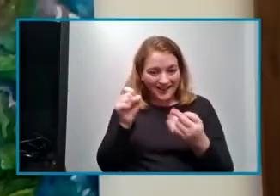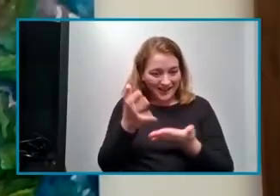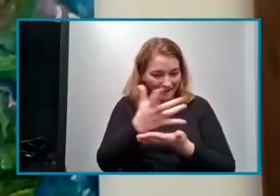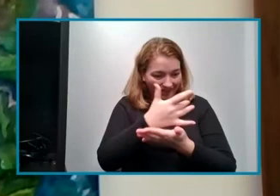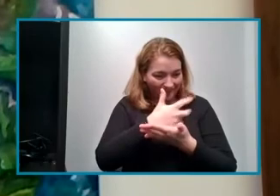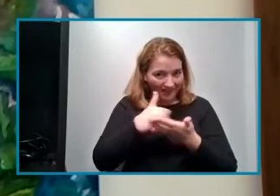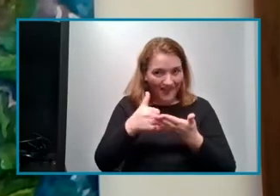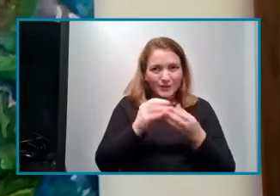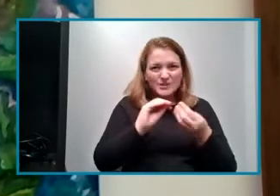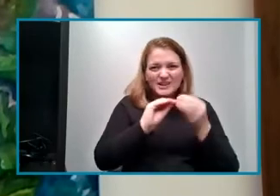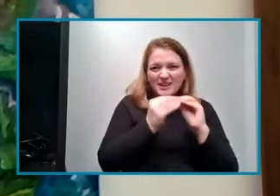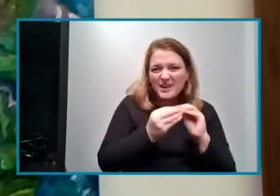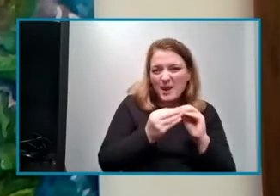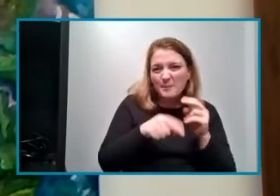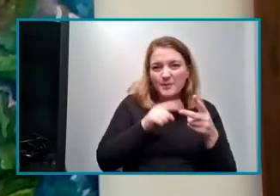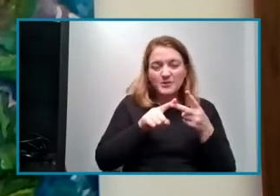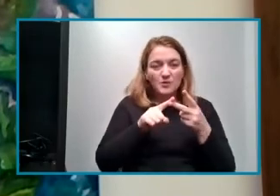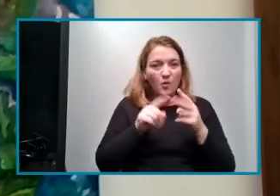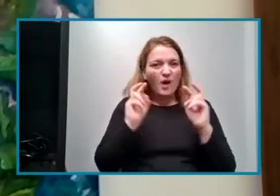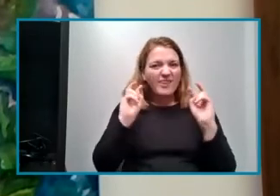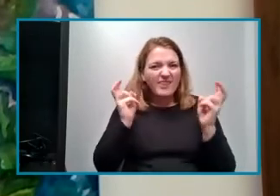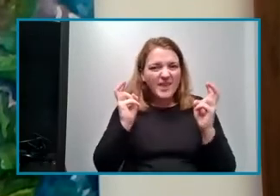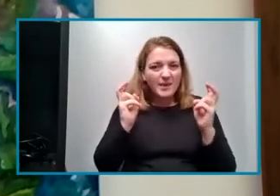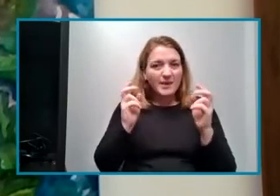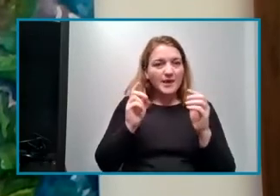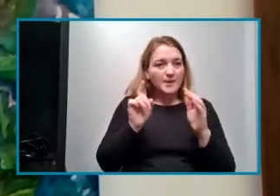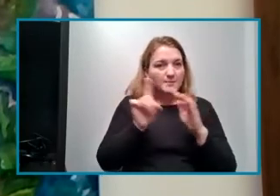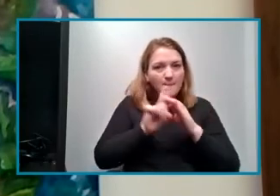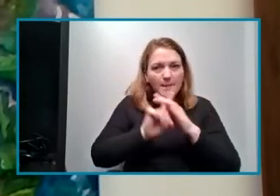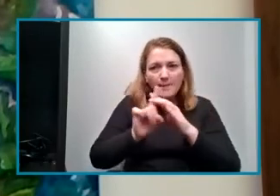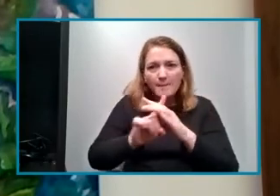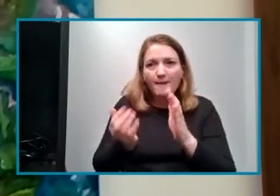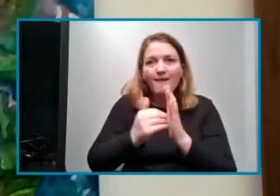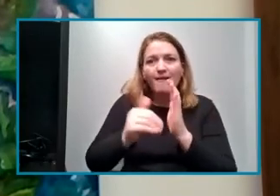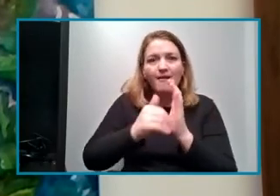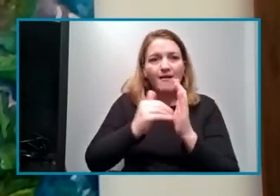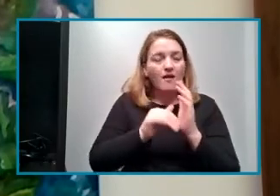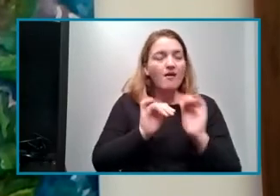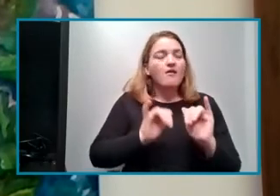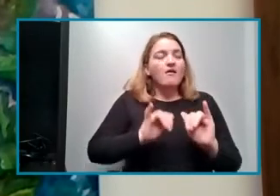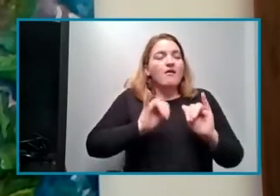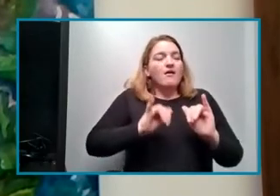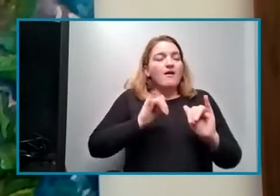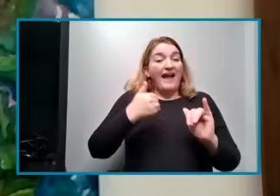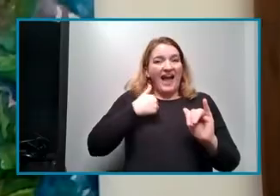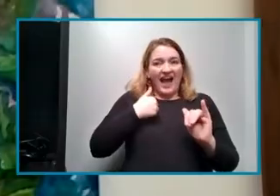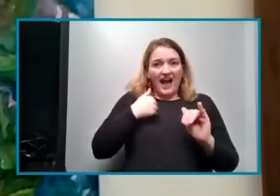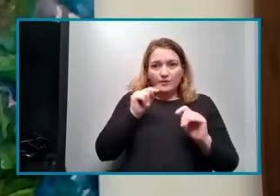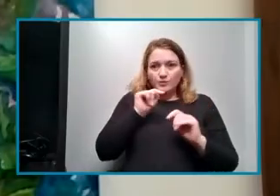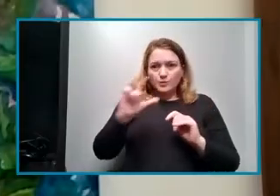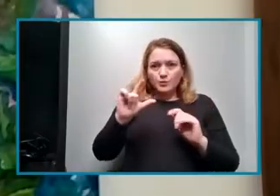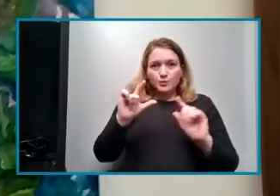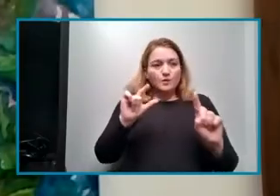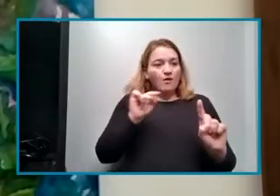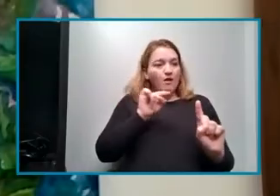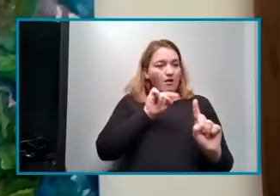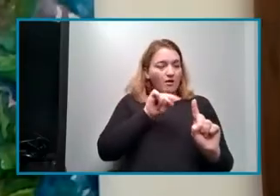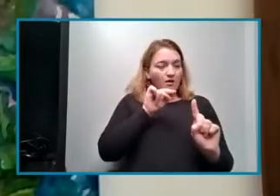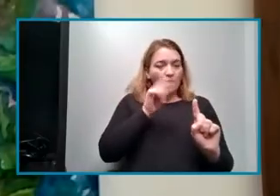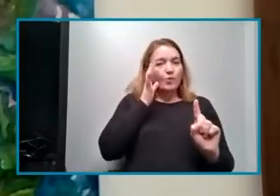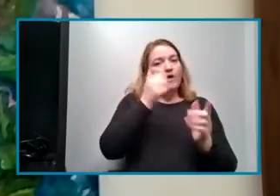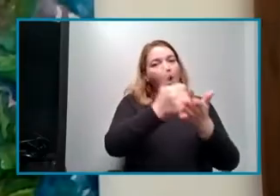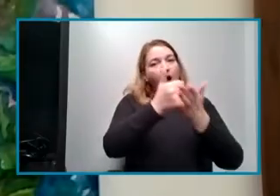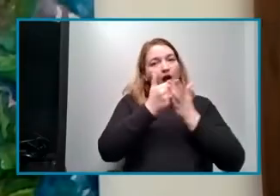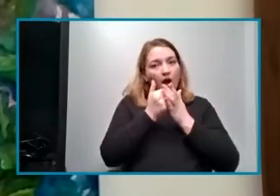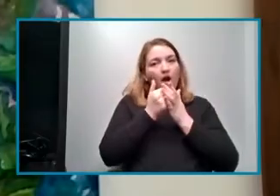or the major themes. And I think inherently having this tool is only going to help us, right? Our mission is help people tell